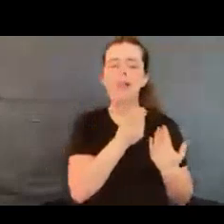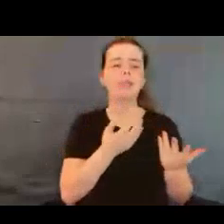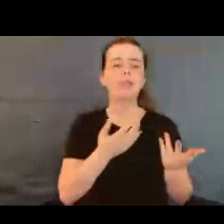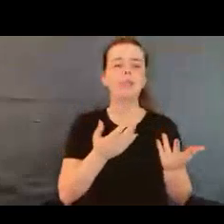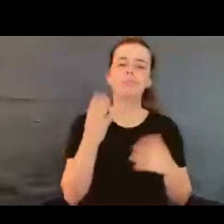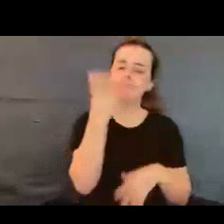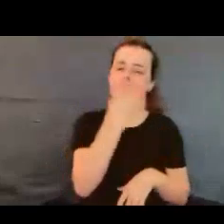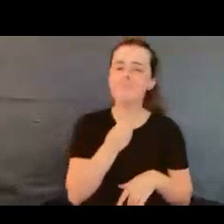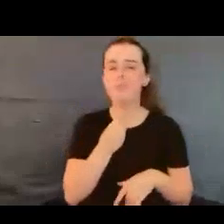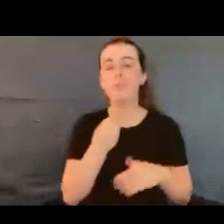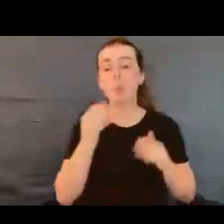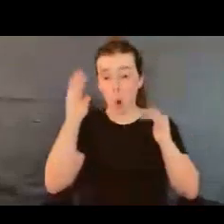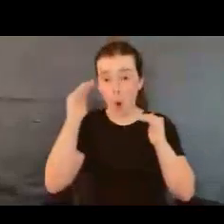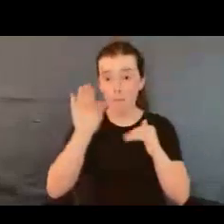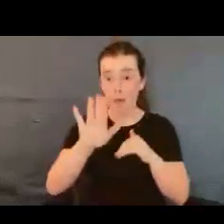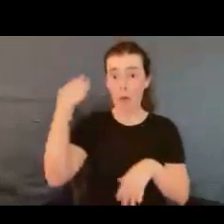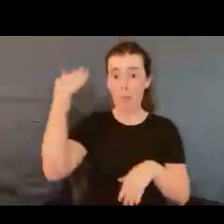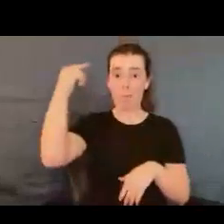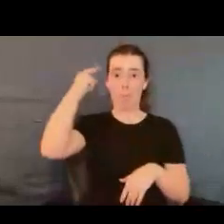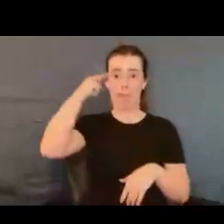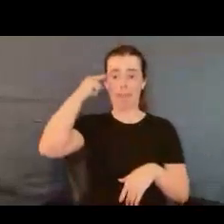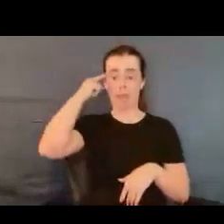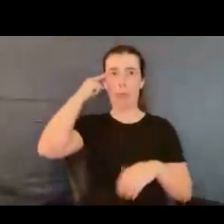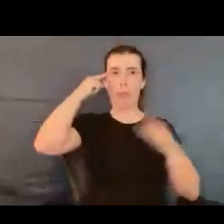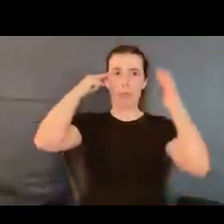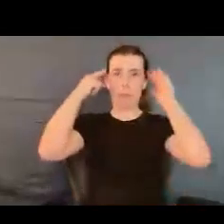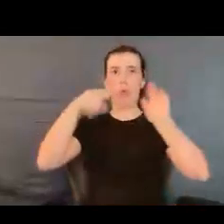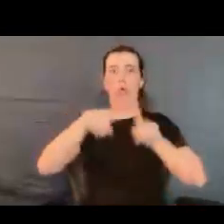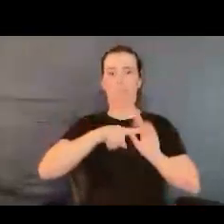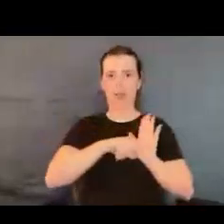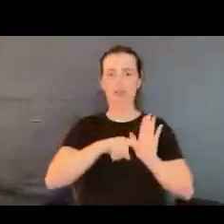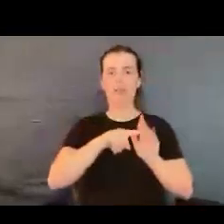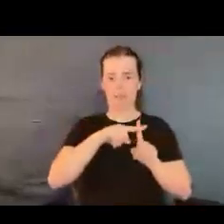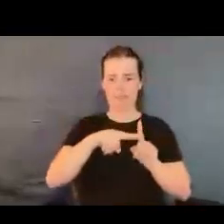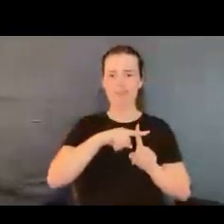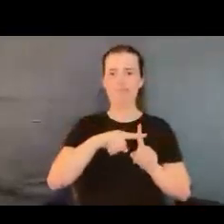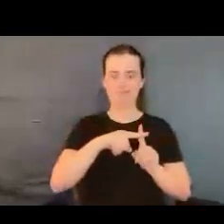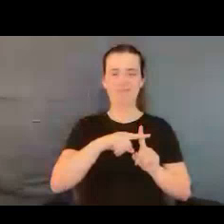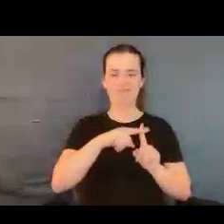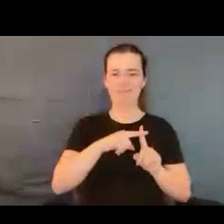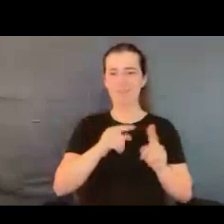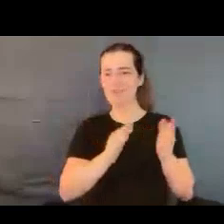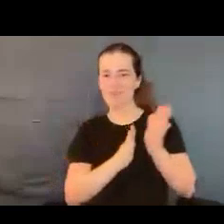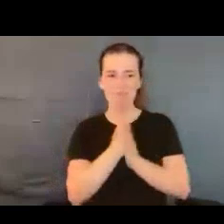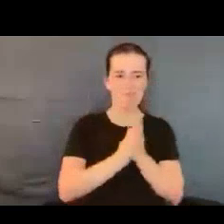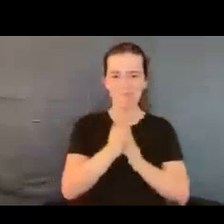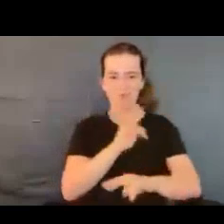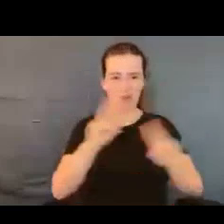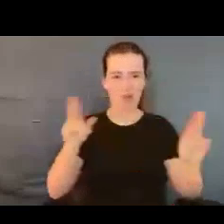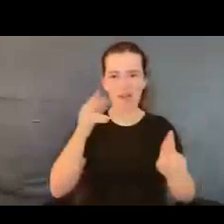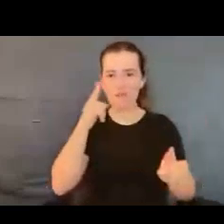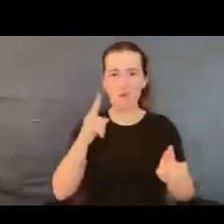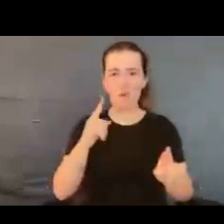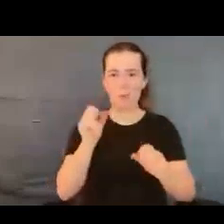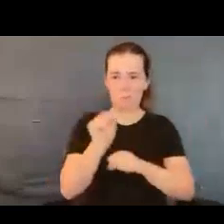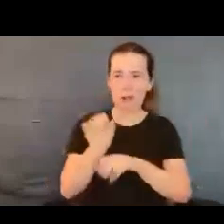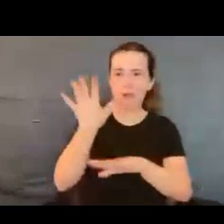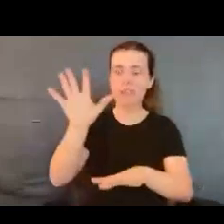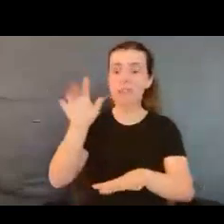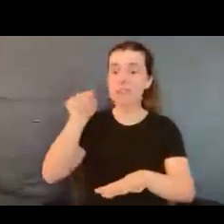you're in a good headspace, knowing that you just got fueled up and you're coming back to the front side of the mountain after this. This, though, is the